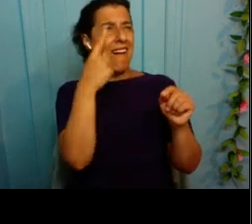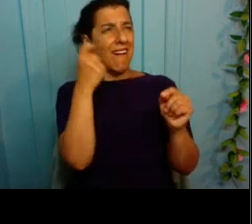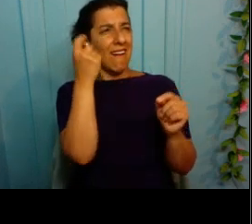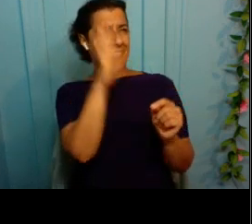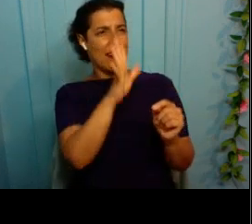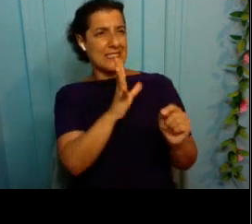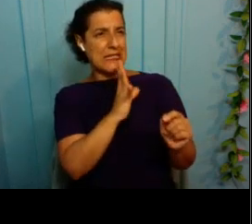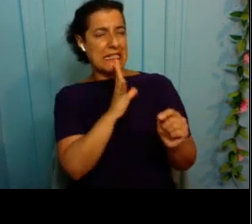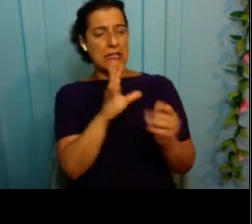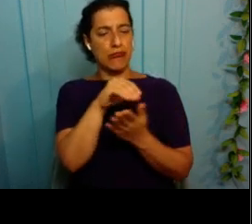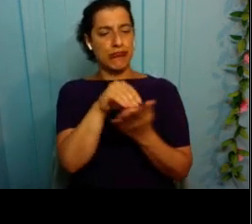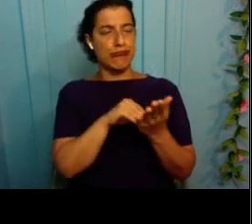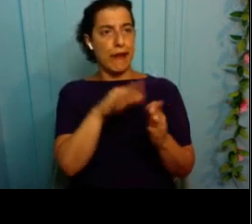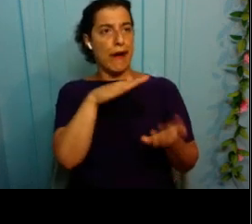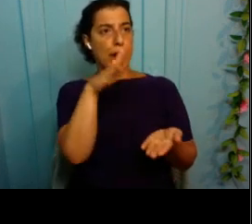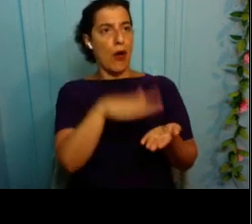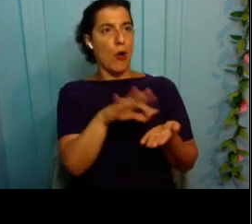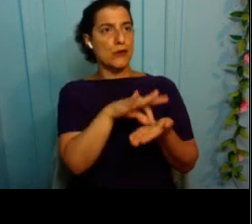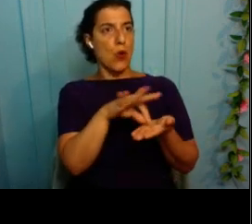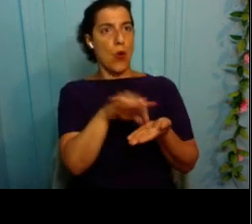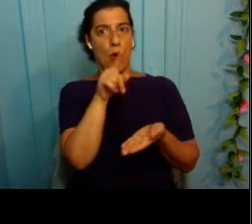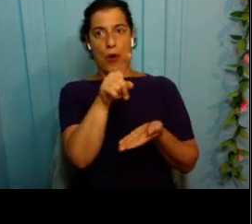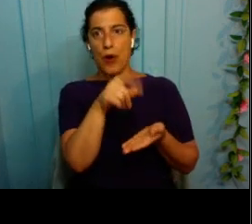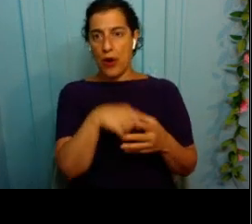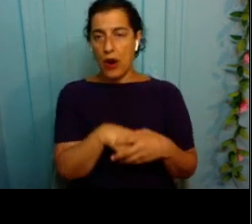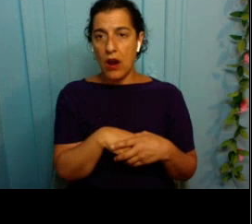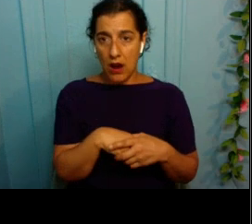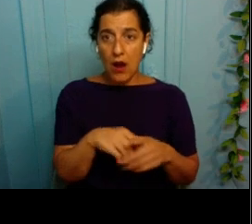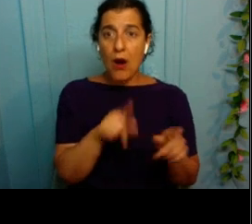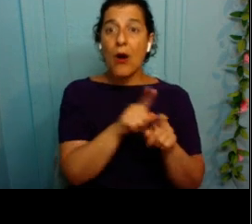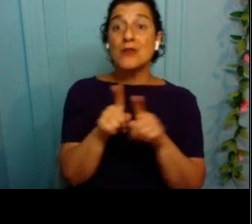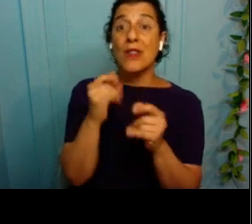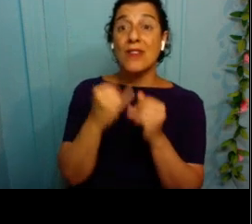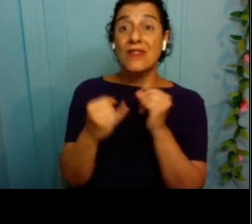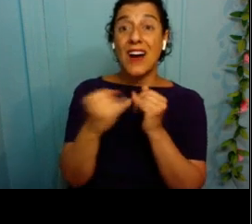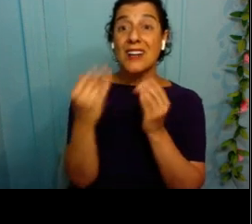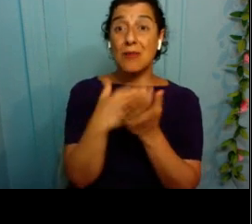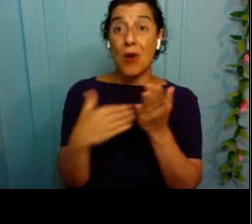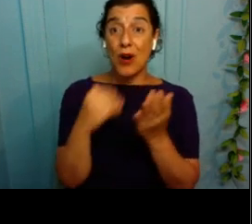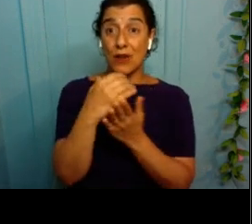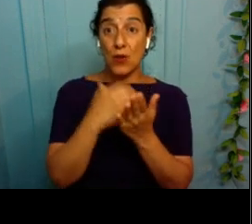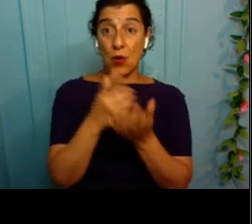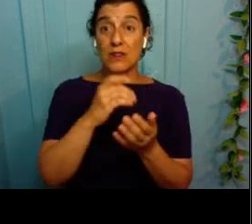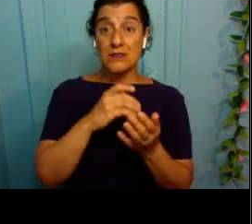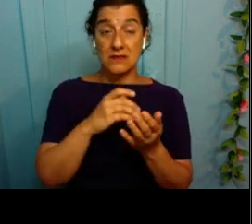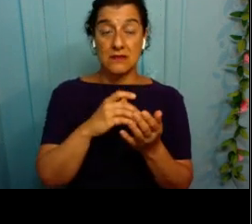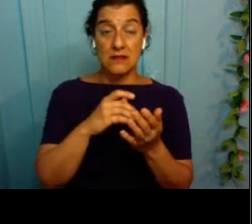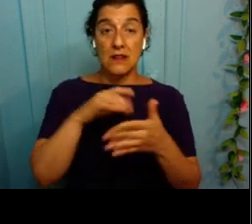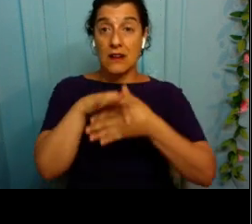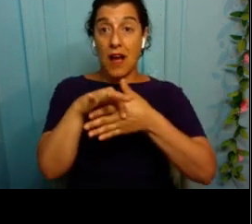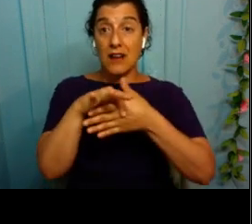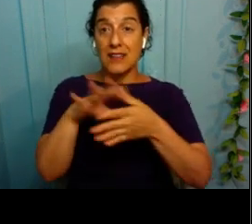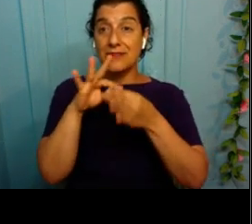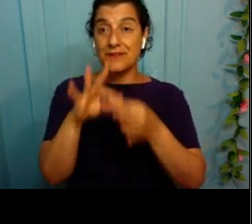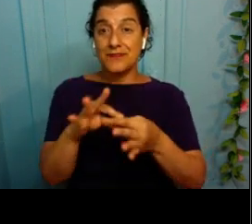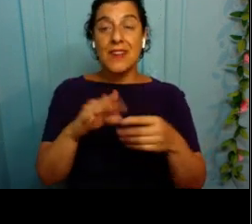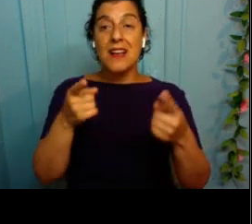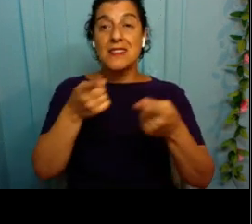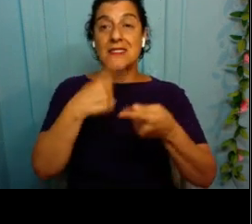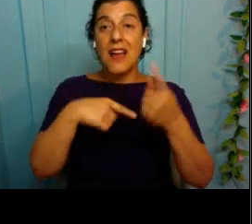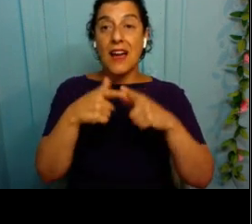The final piece of course content that we changed was in the unit on sign language phonetics,